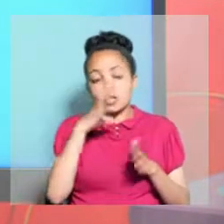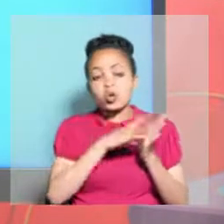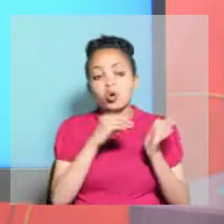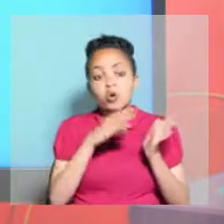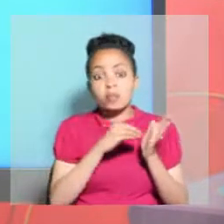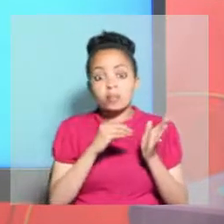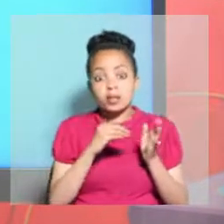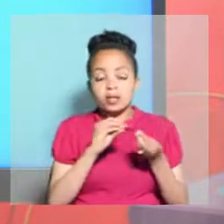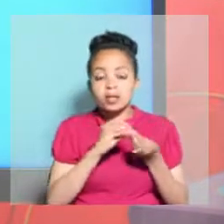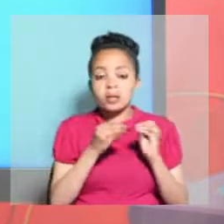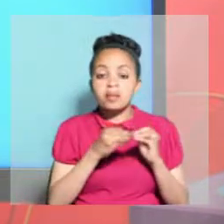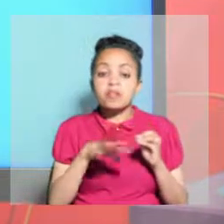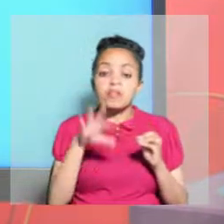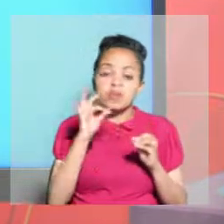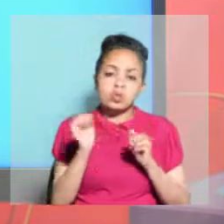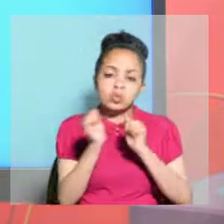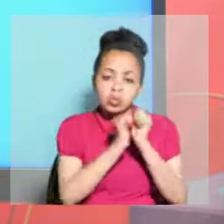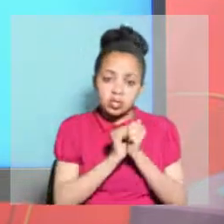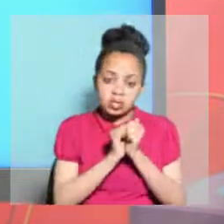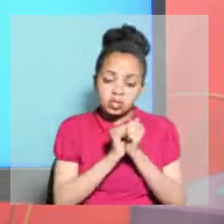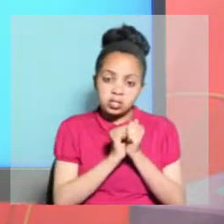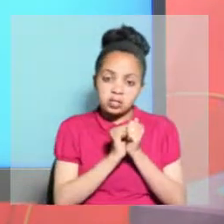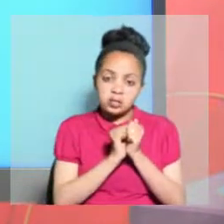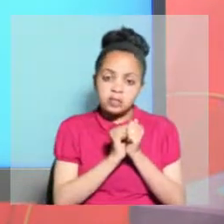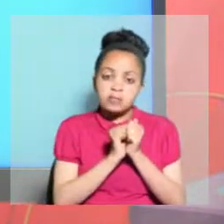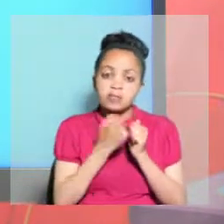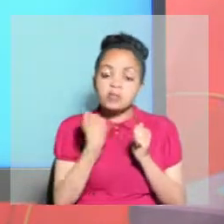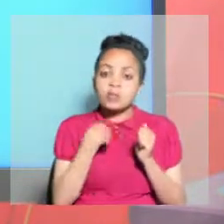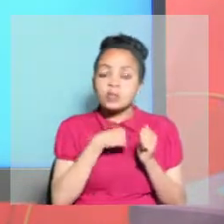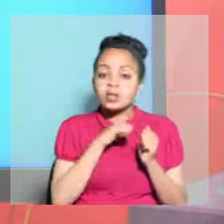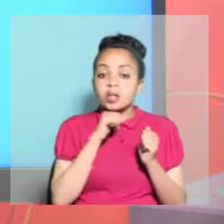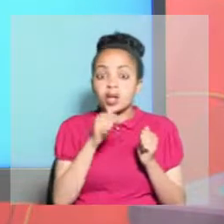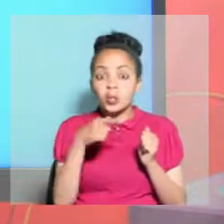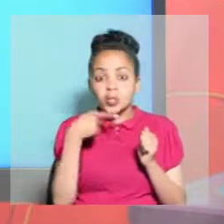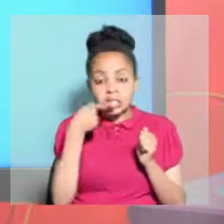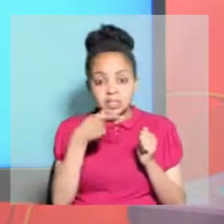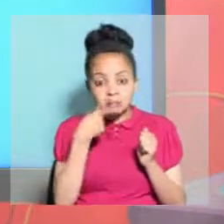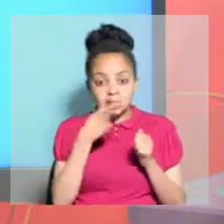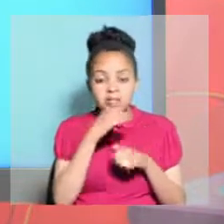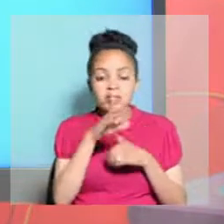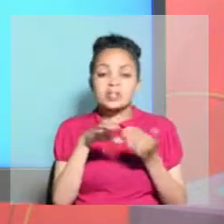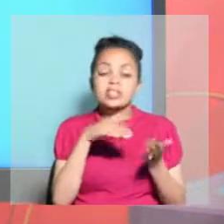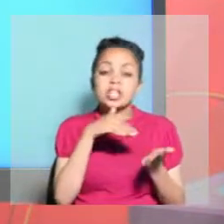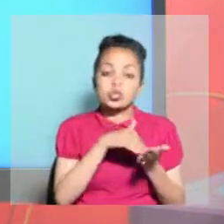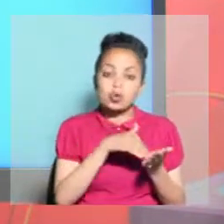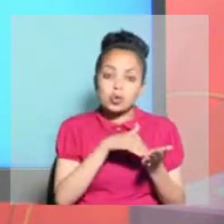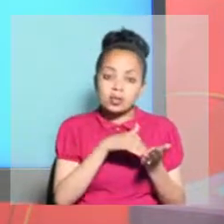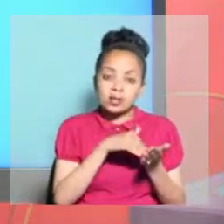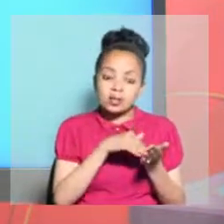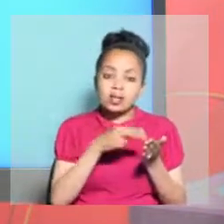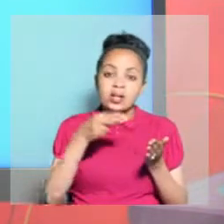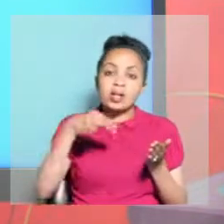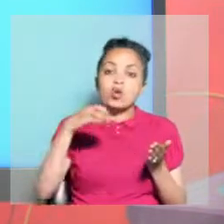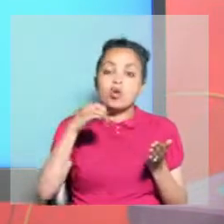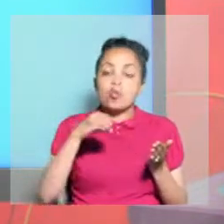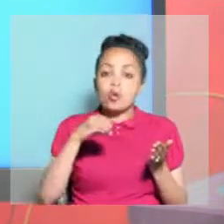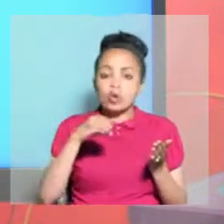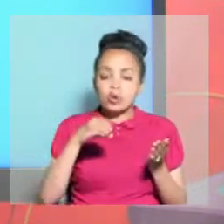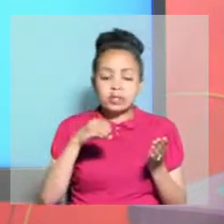number found together. But here we cannot speak about centromere and the homologous pair